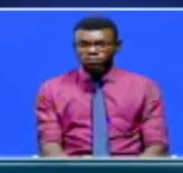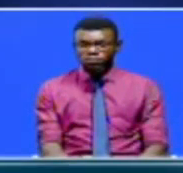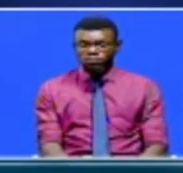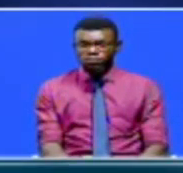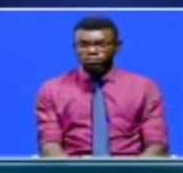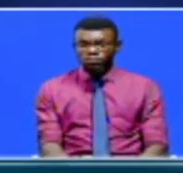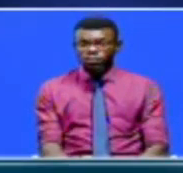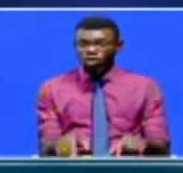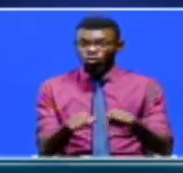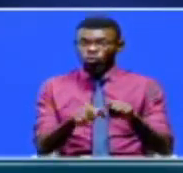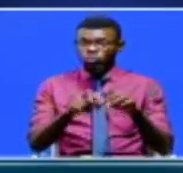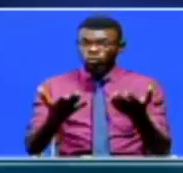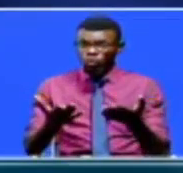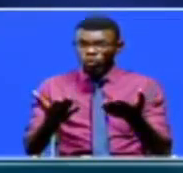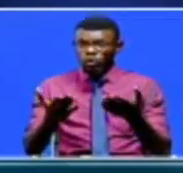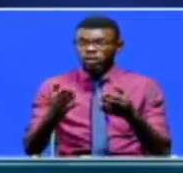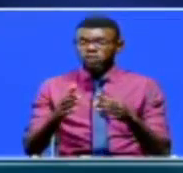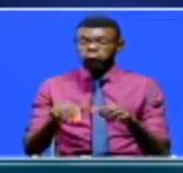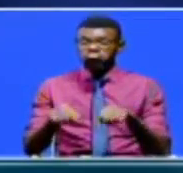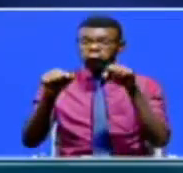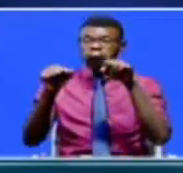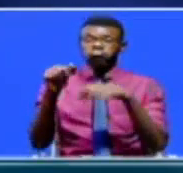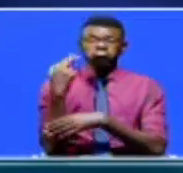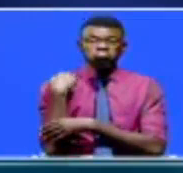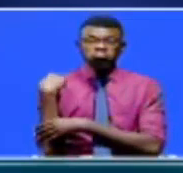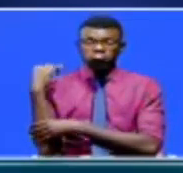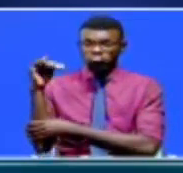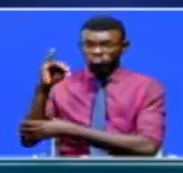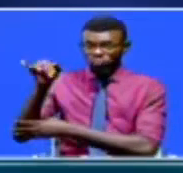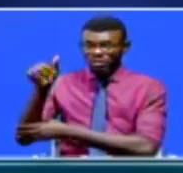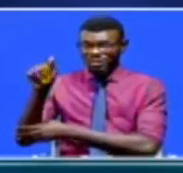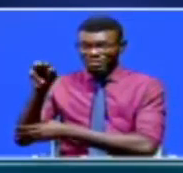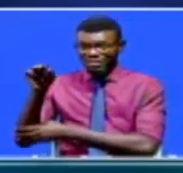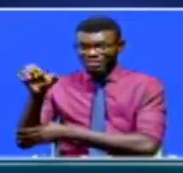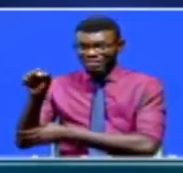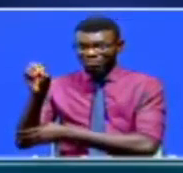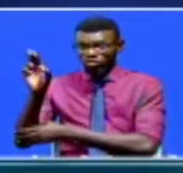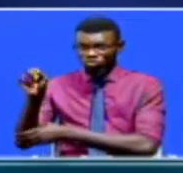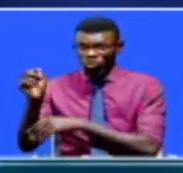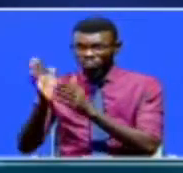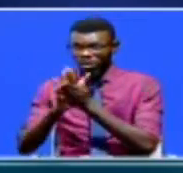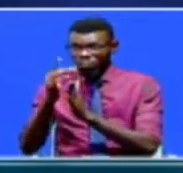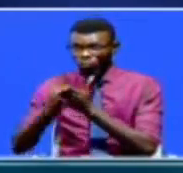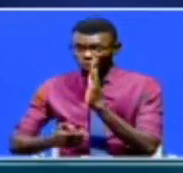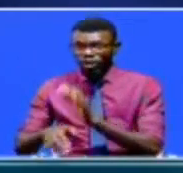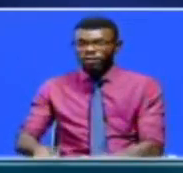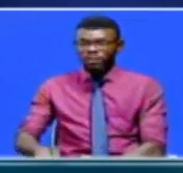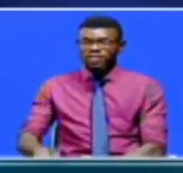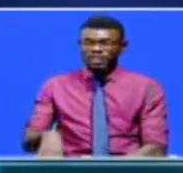Major General Jimson Mutai to Commander of the Kenyan